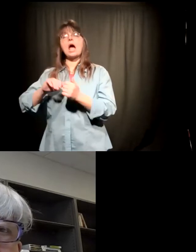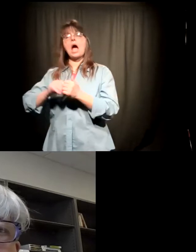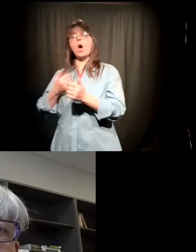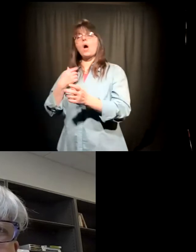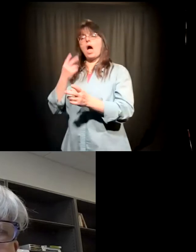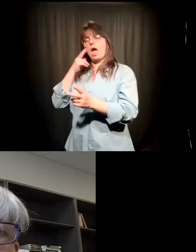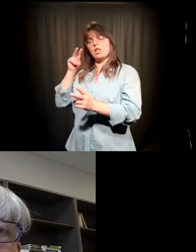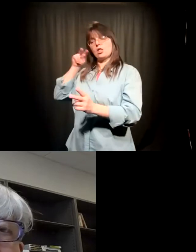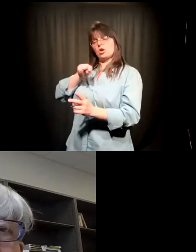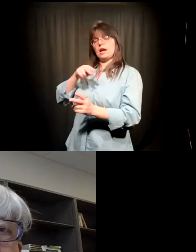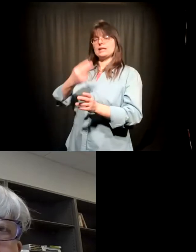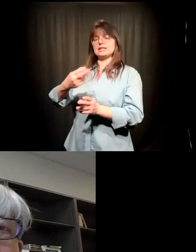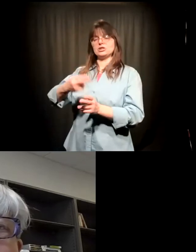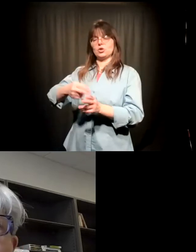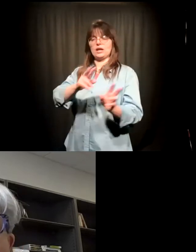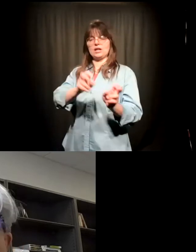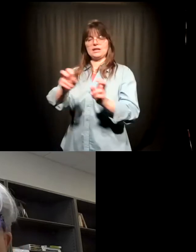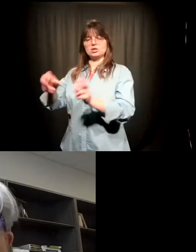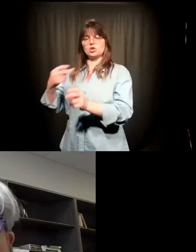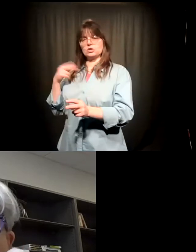difference. And